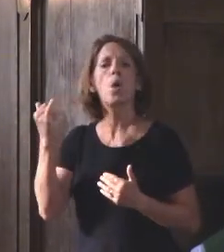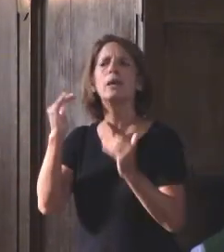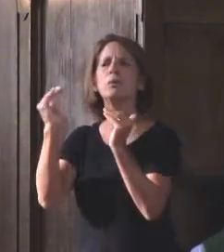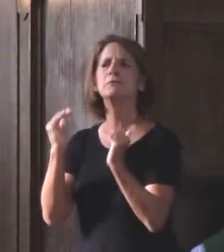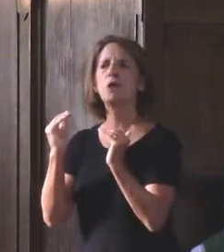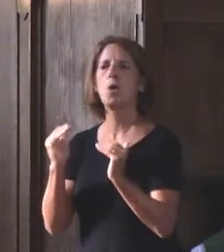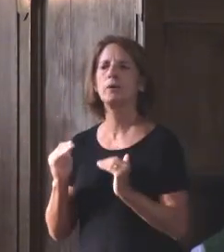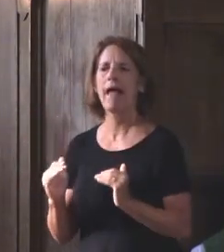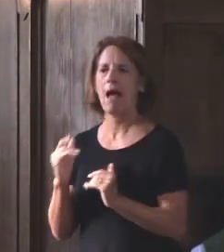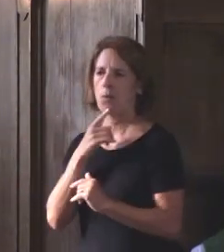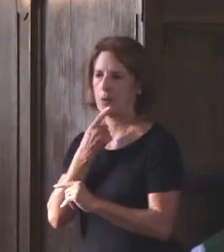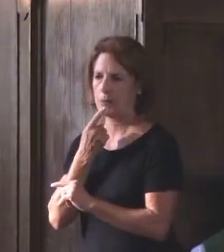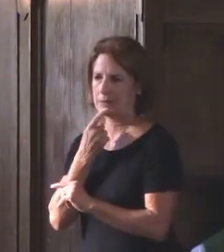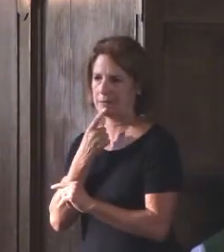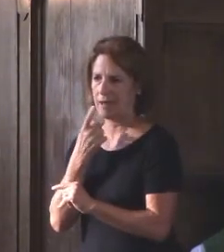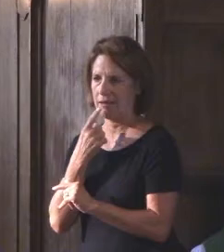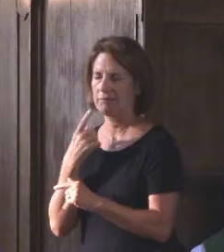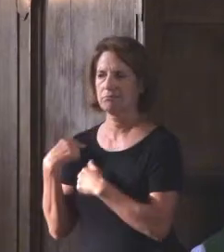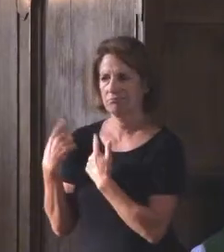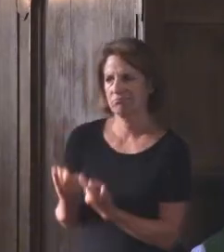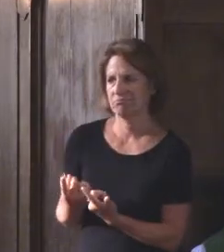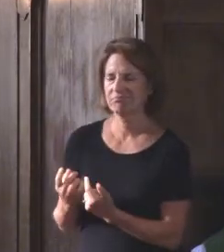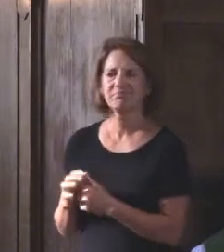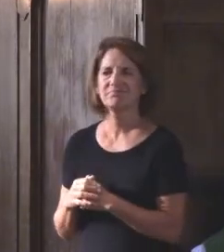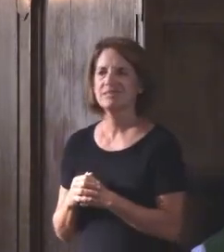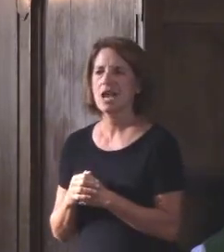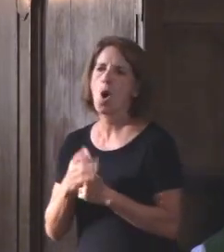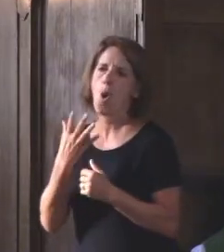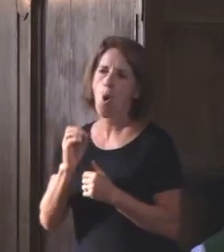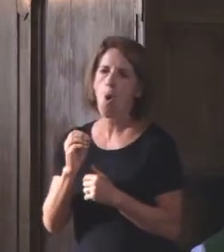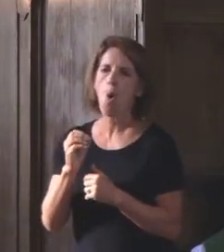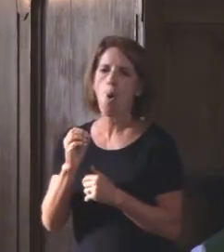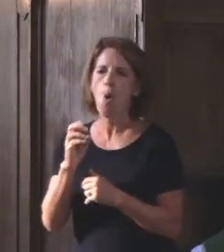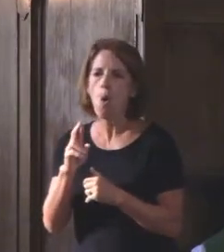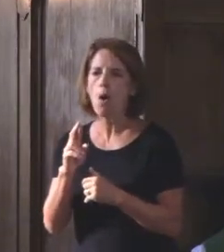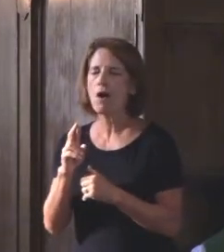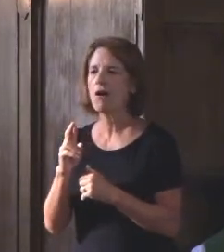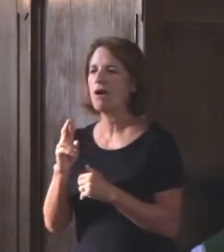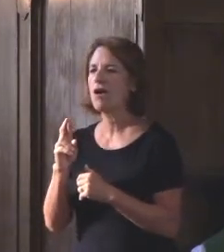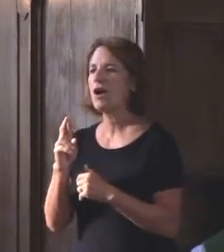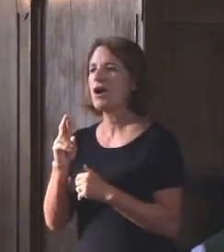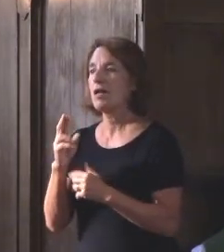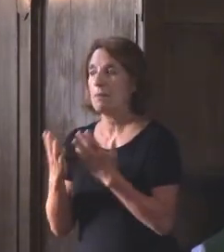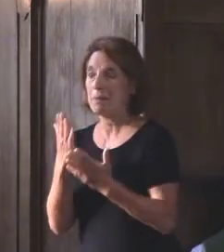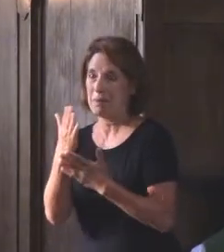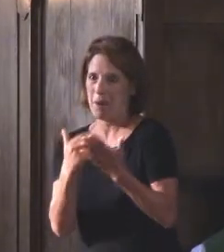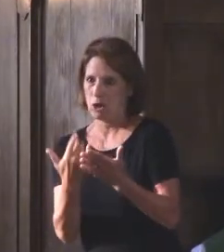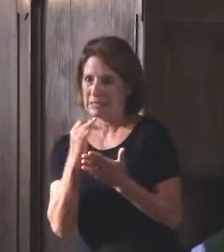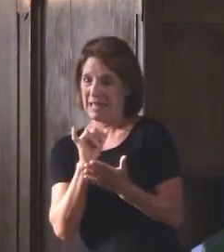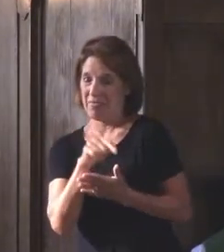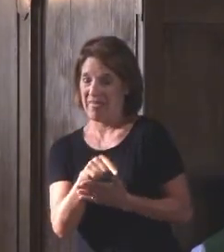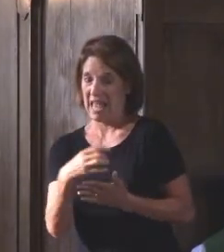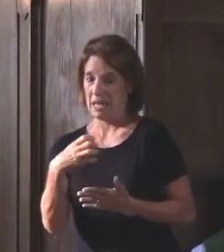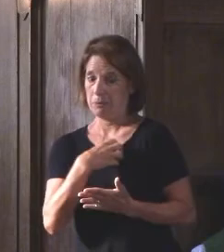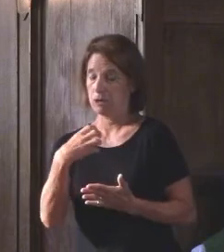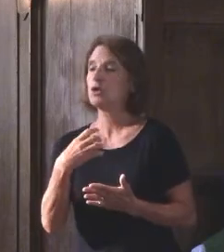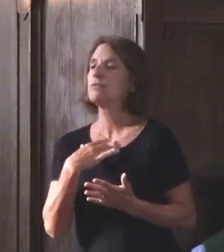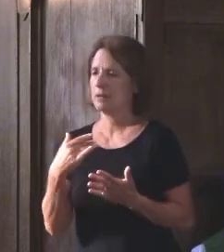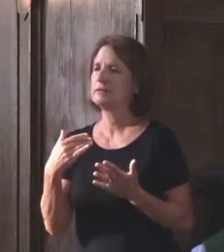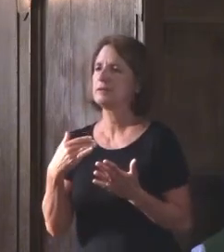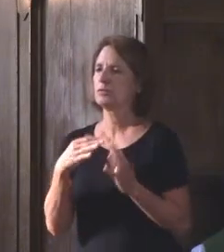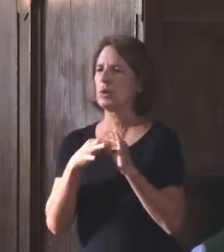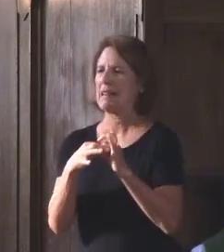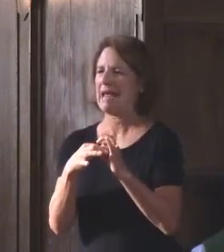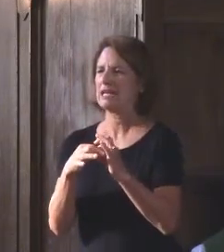he had been saying all along the way, or at least the parts that they objected to, which had a lot to do with